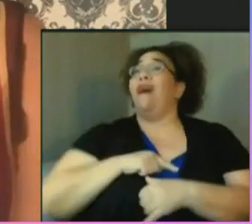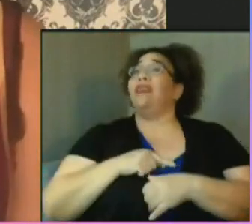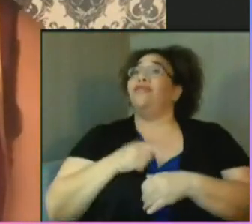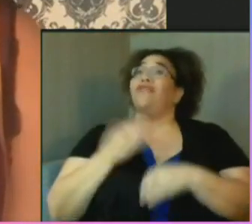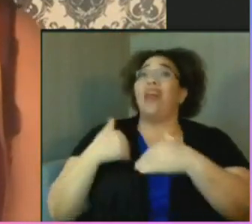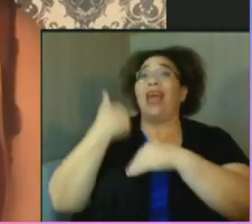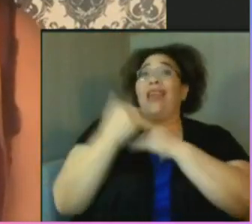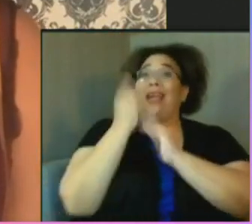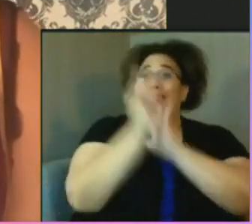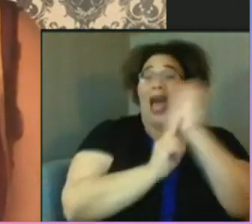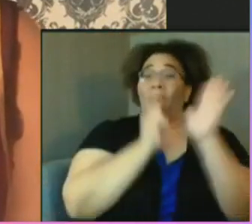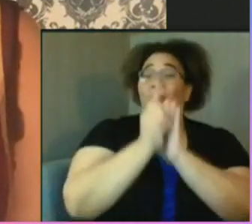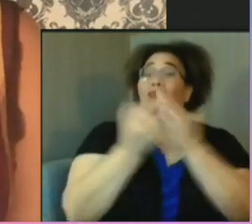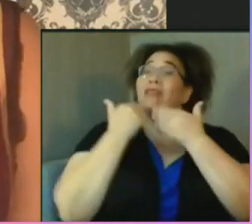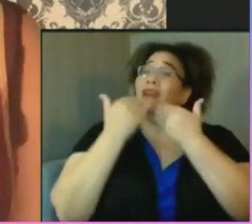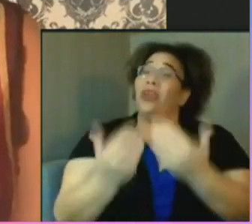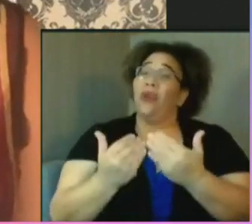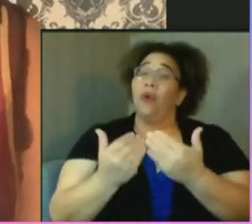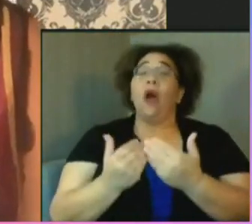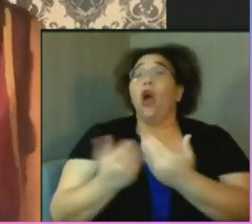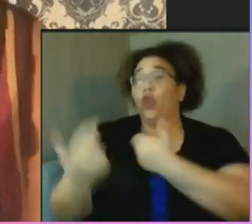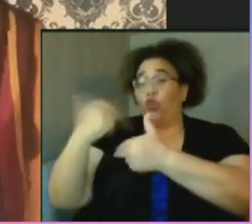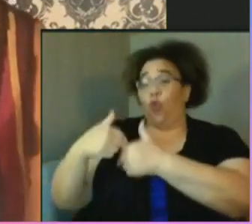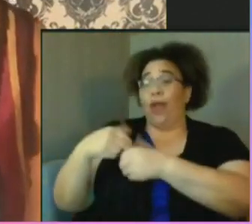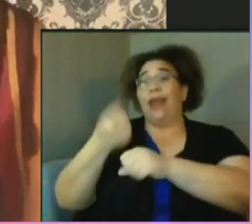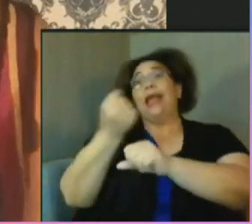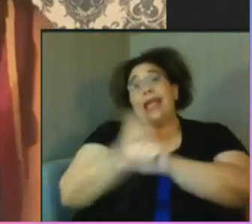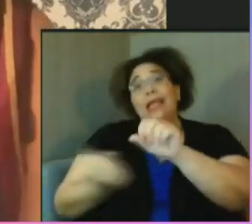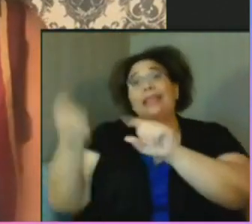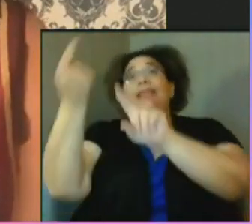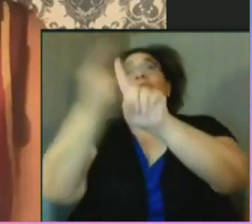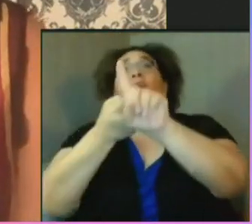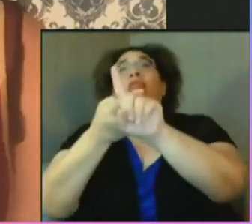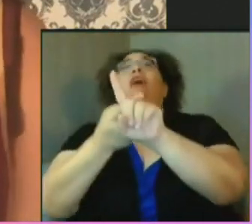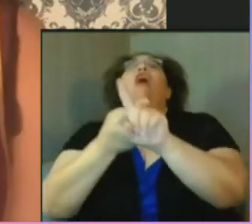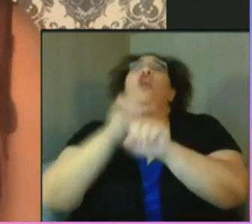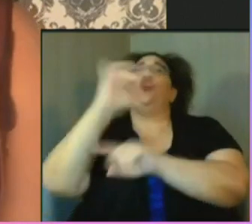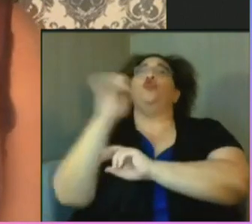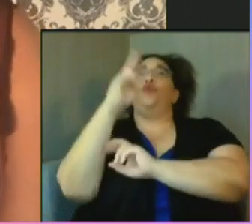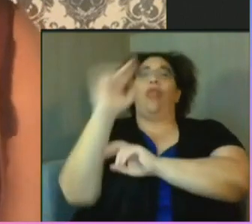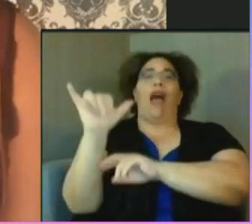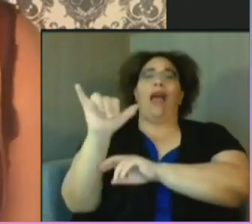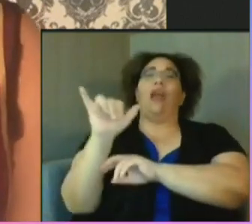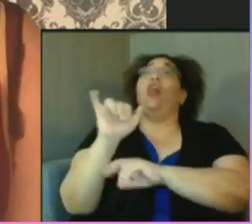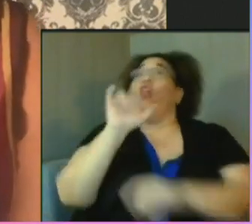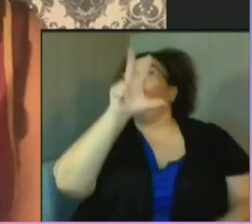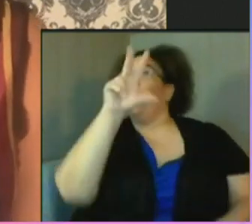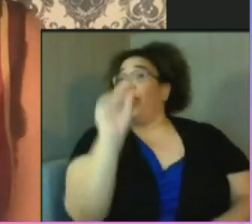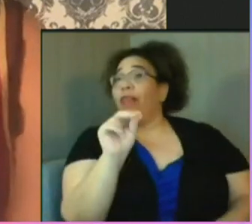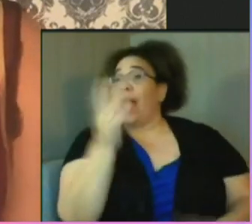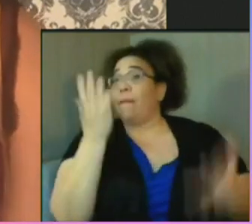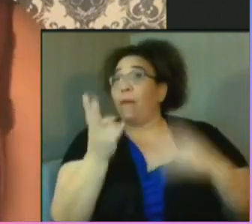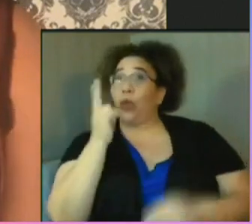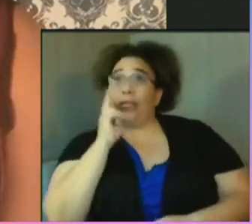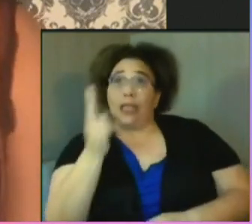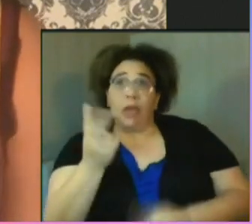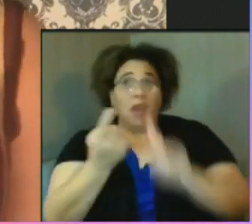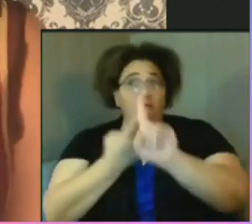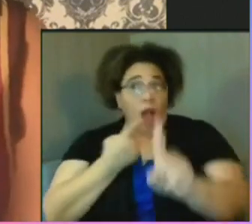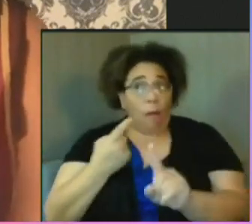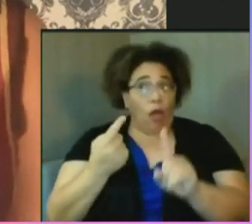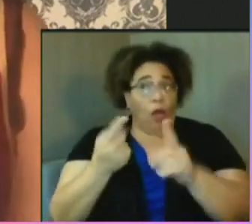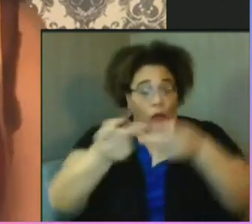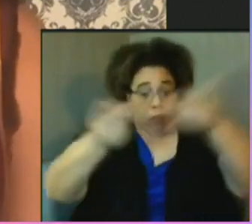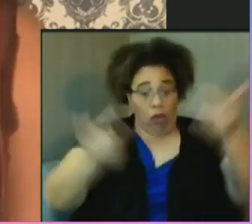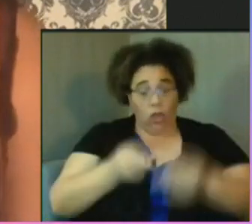join us on the next Lives at Stake, which will be on July 30th. Maybe you'll actually see me broadcasting from the studio. You